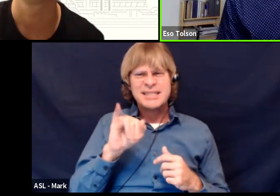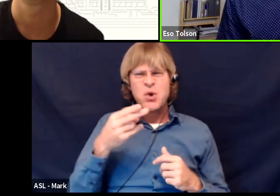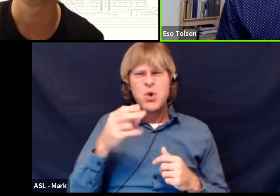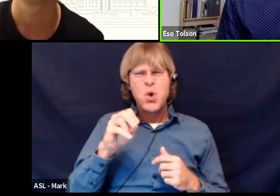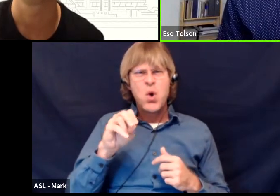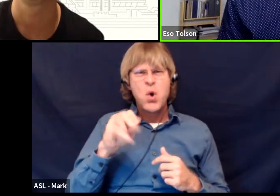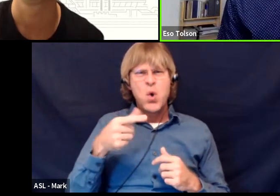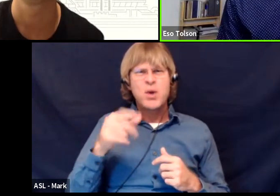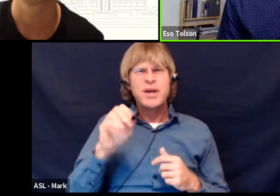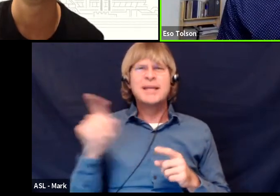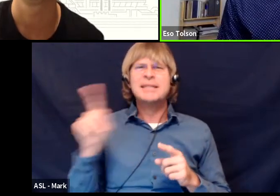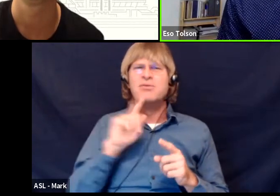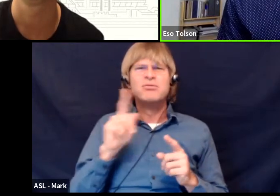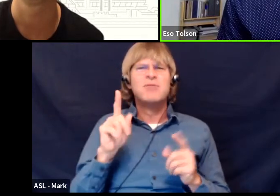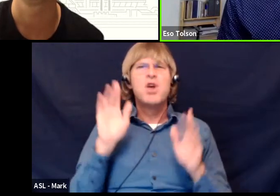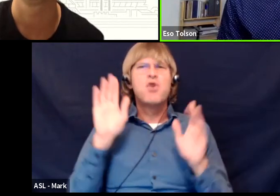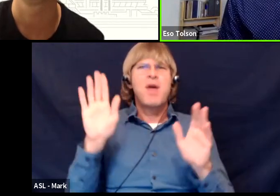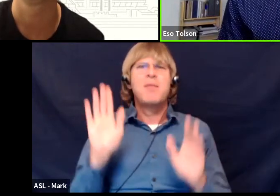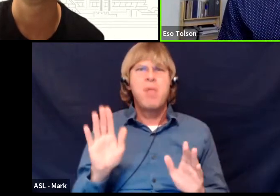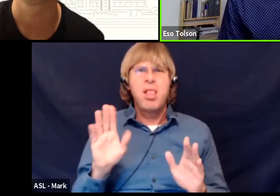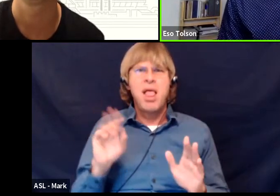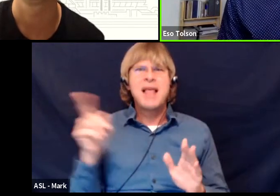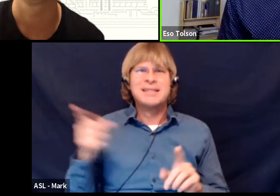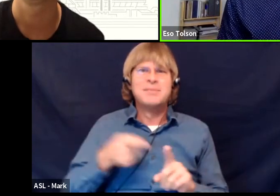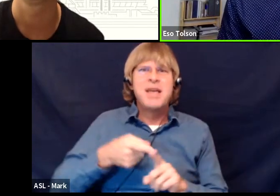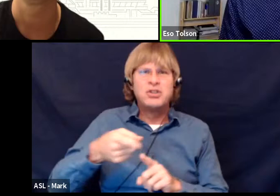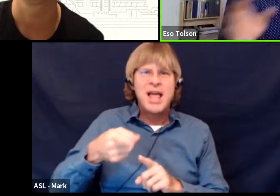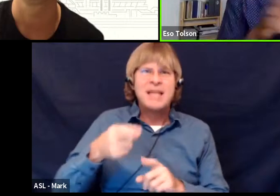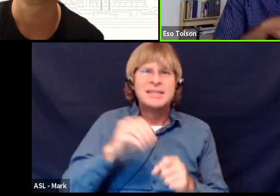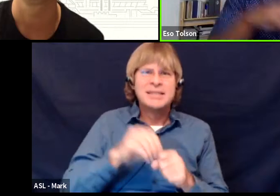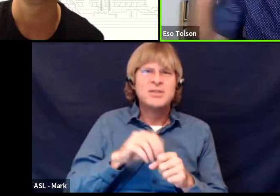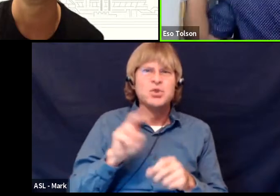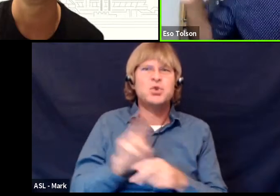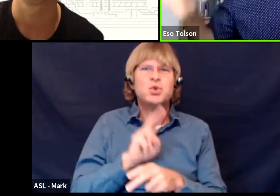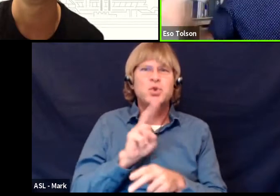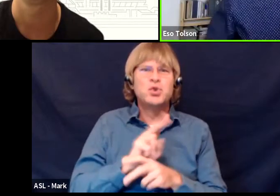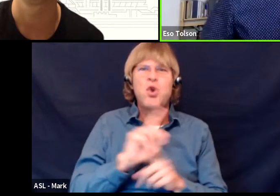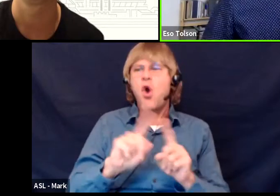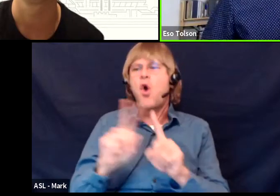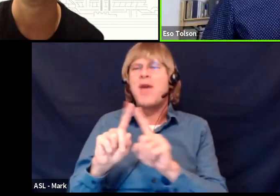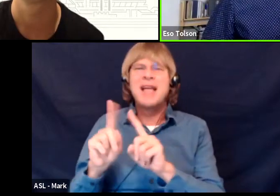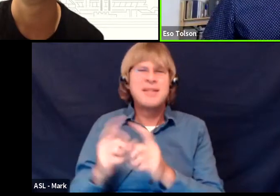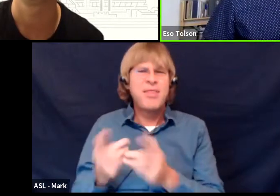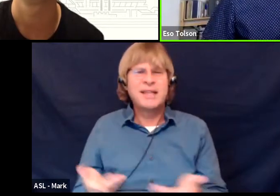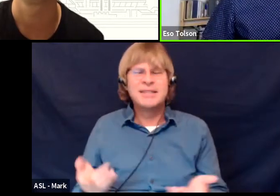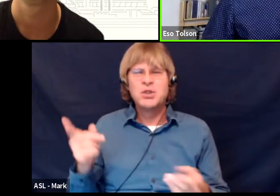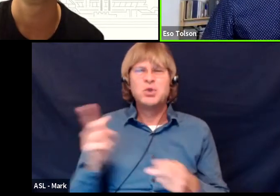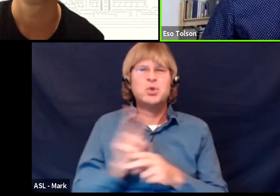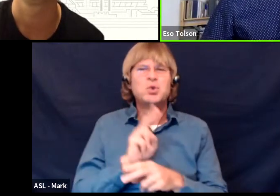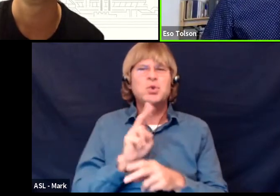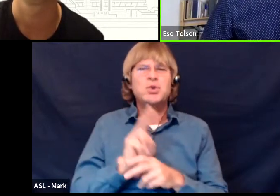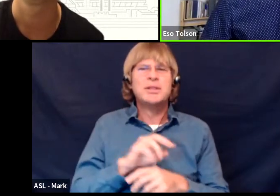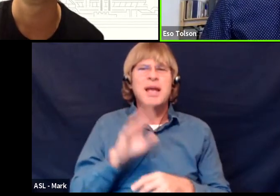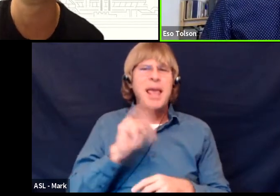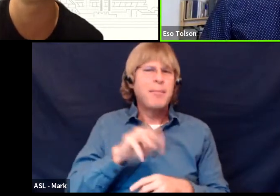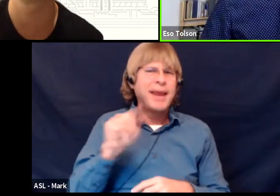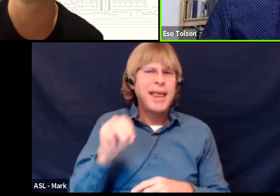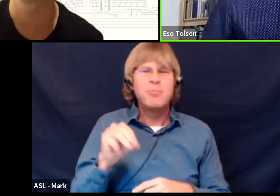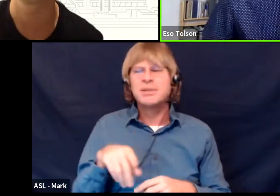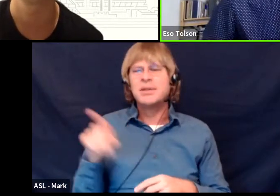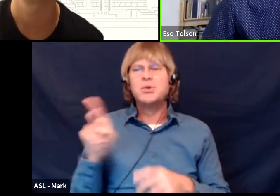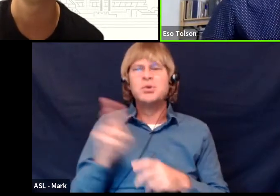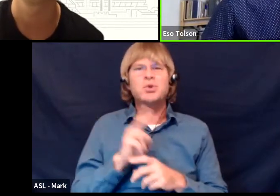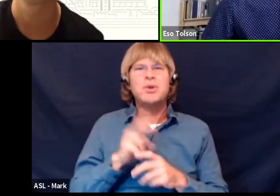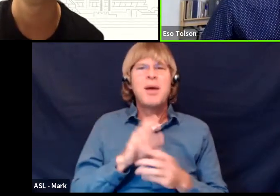He's incredible, and he specializes in using all kind of things. He uses M&Ms, he uses